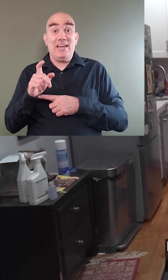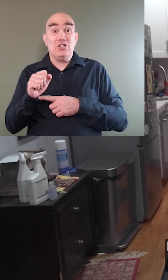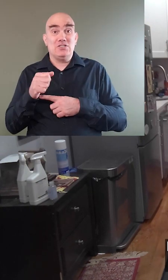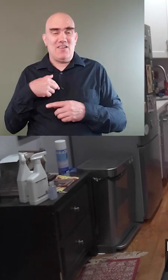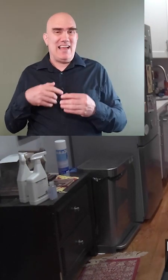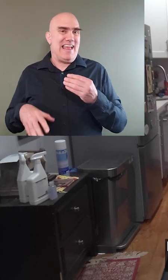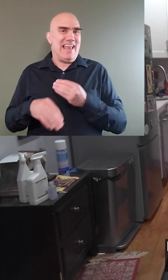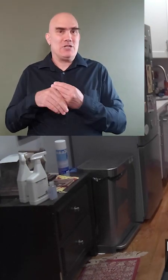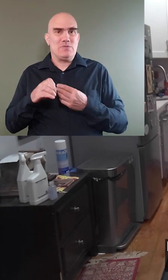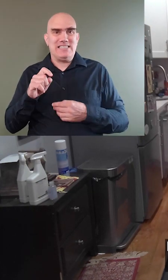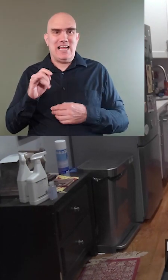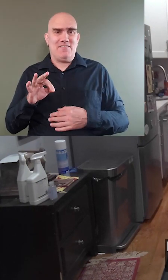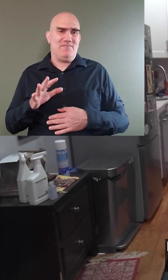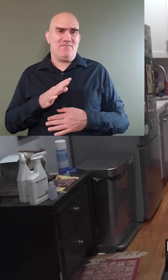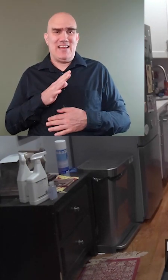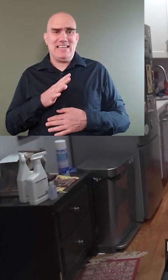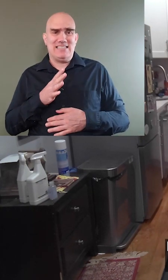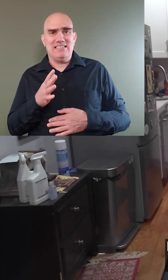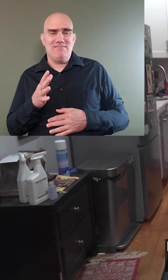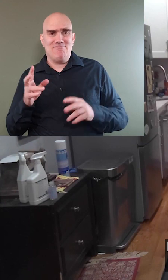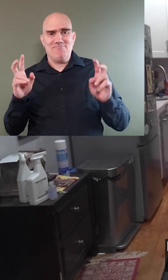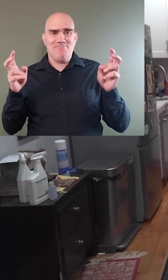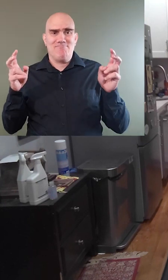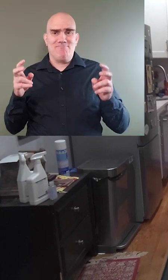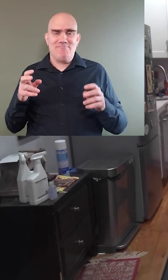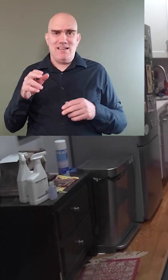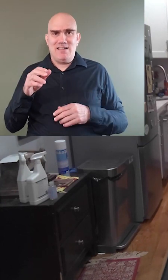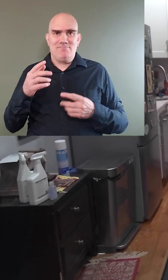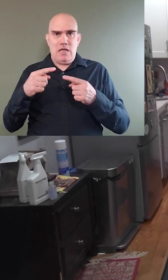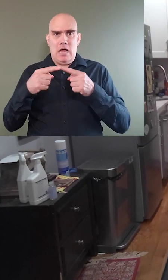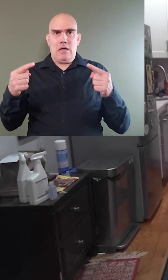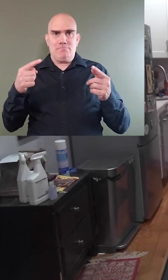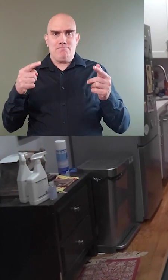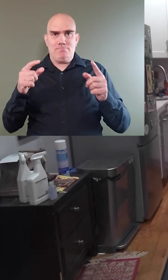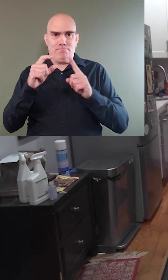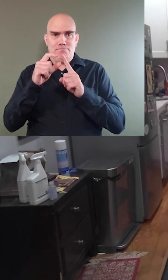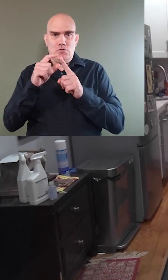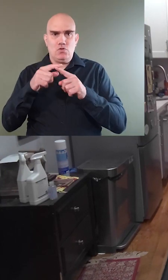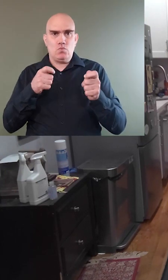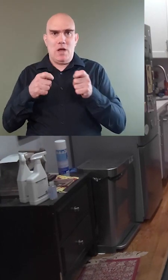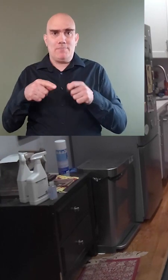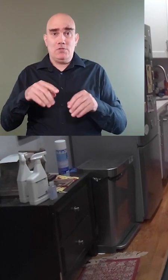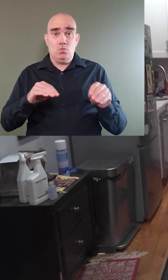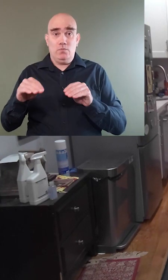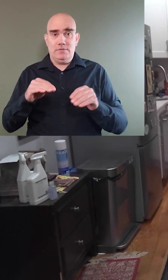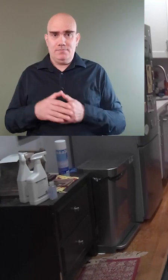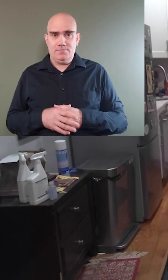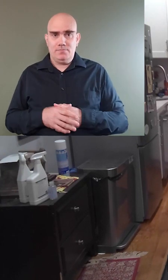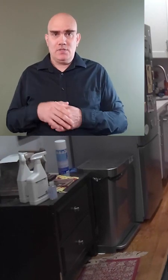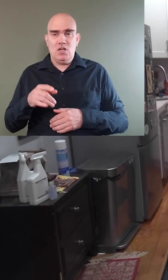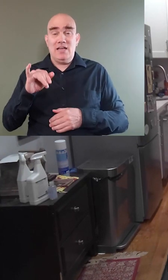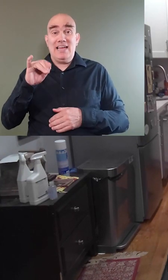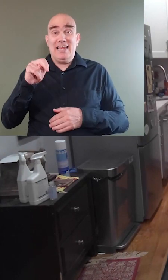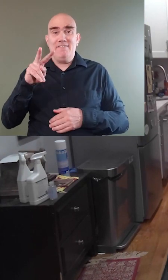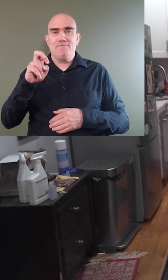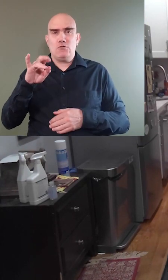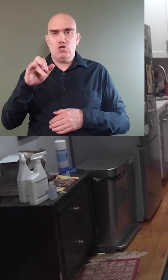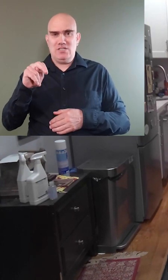an extra set of fancy antonyms to describe these movements. And they